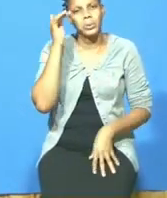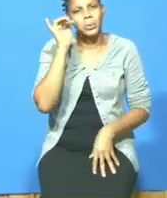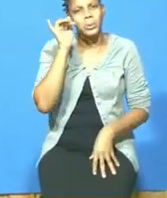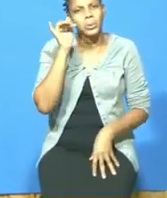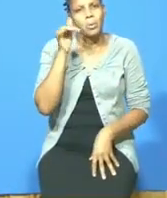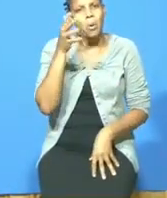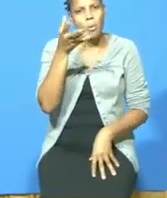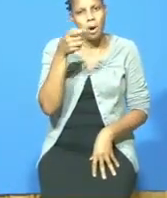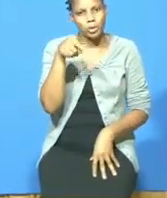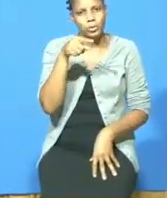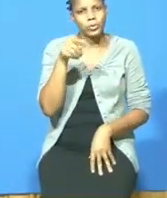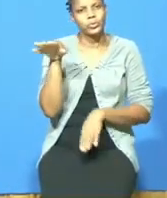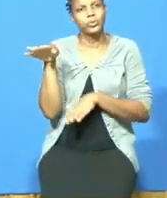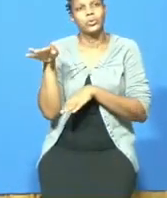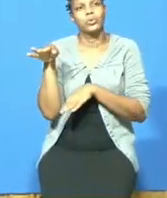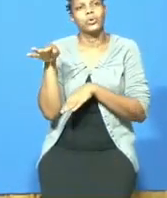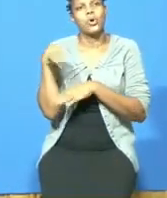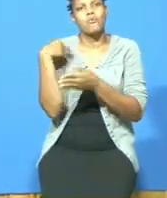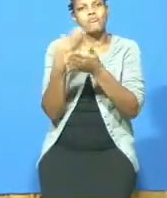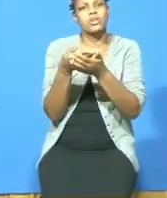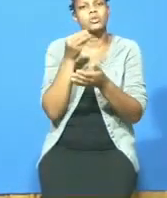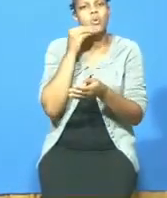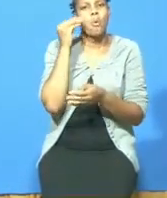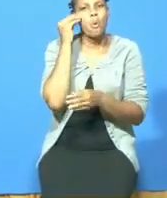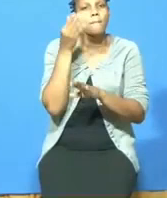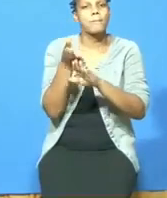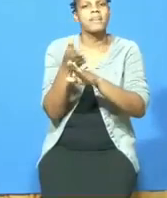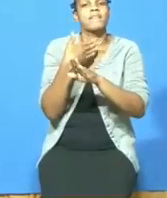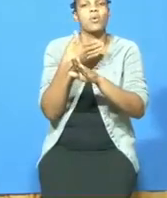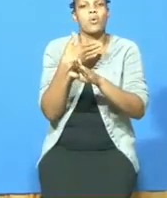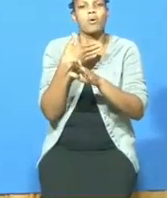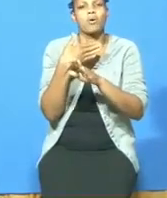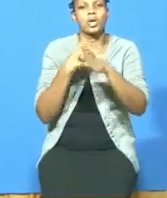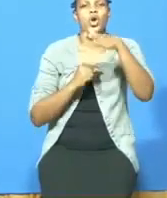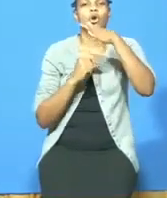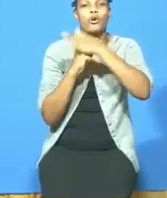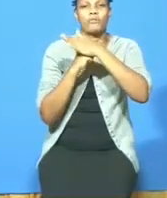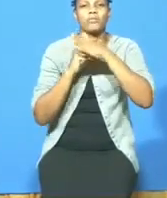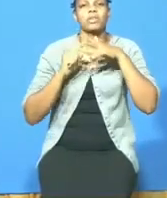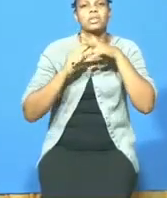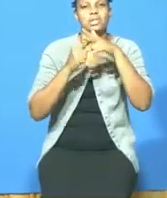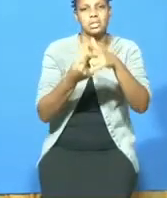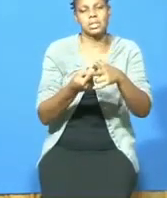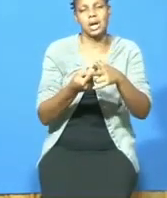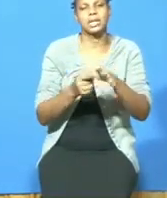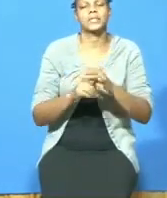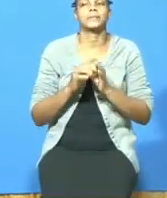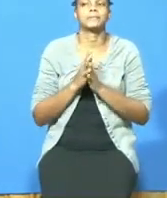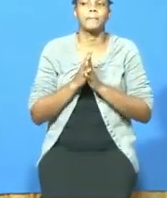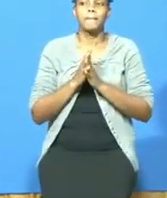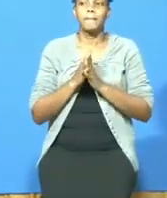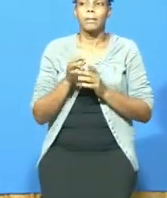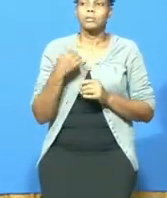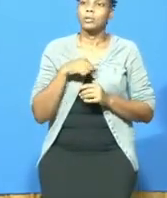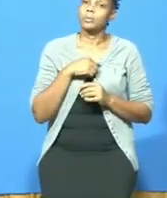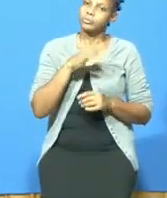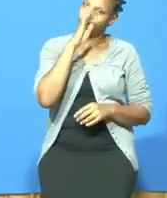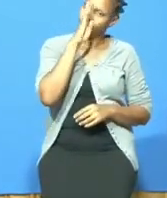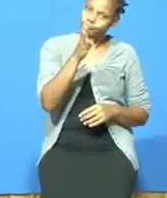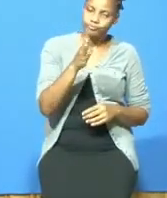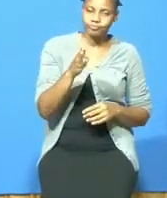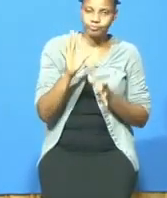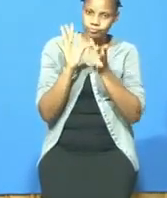get home and get off the streets before the curfew time. So we just get